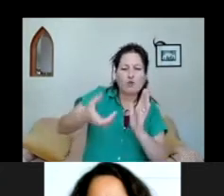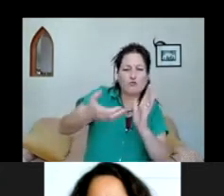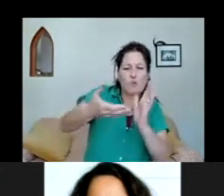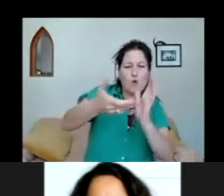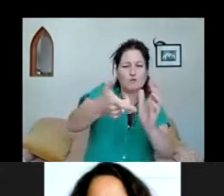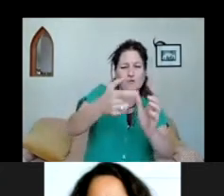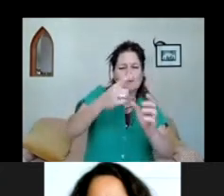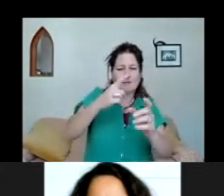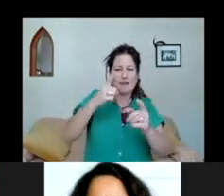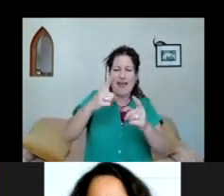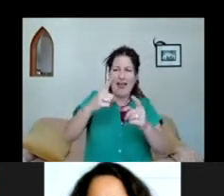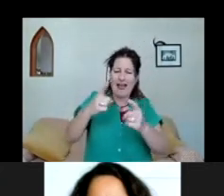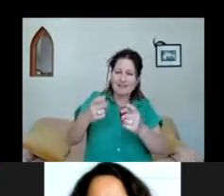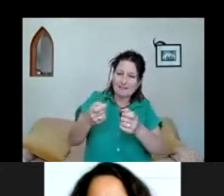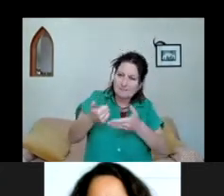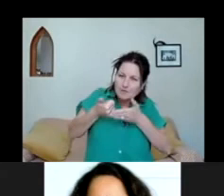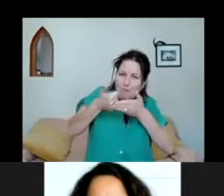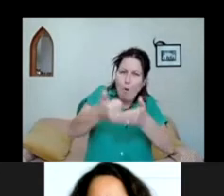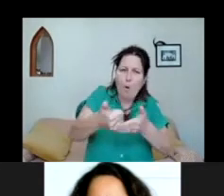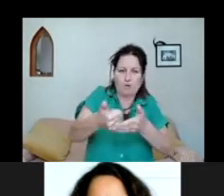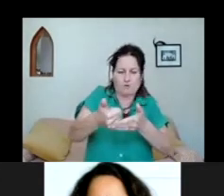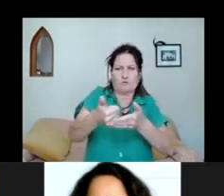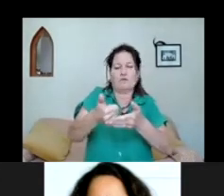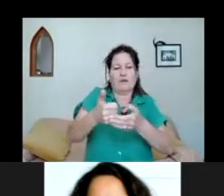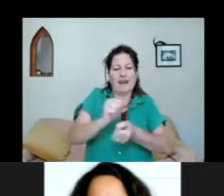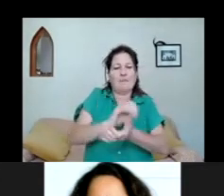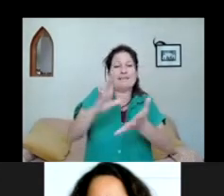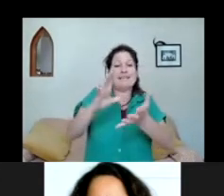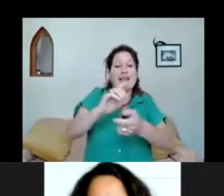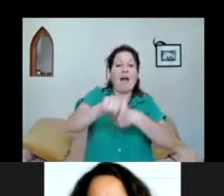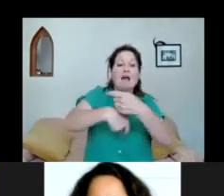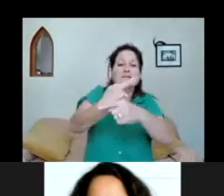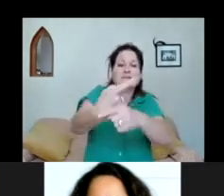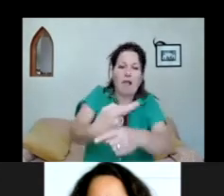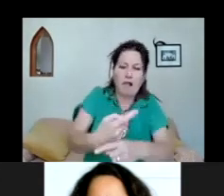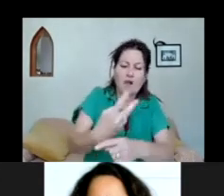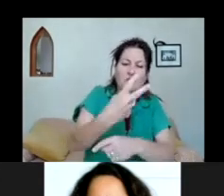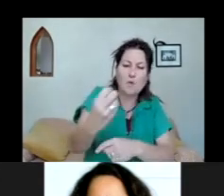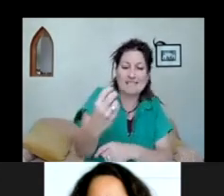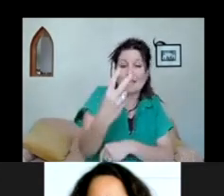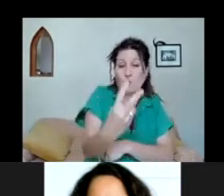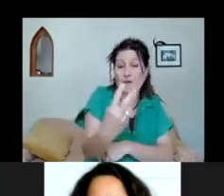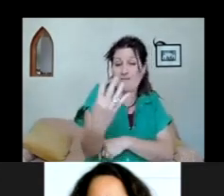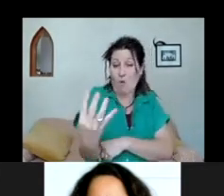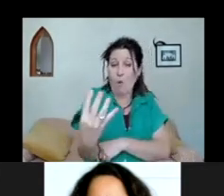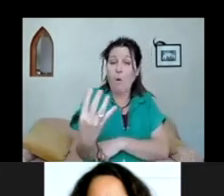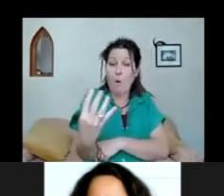of Liberty until 2024. So Liberty will be very much as well